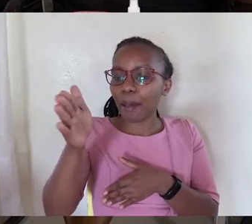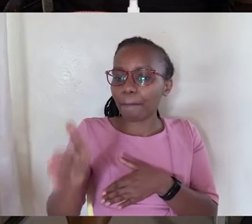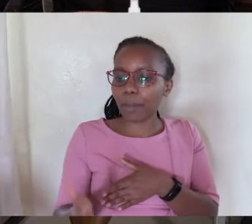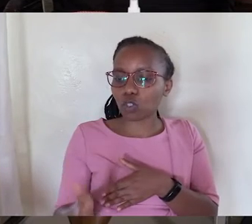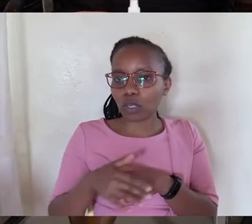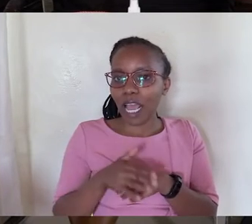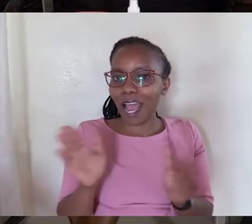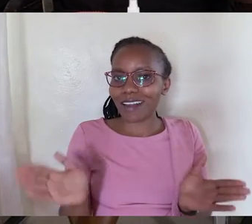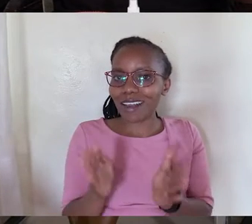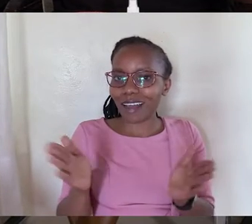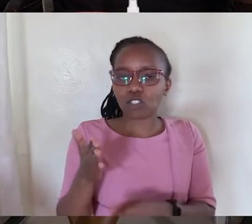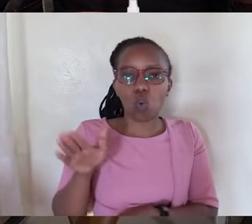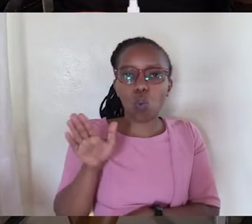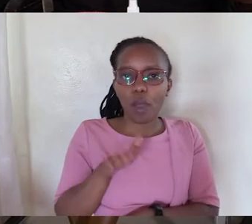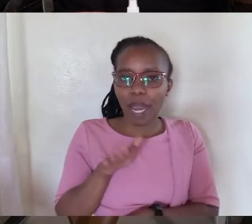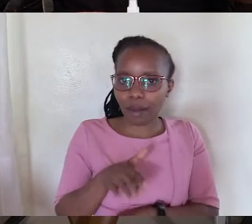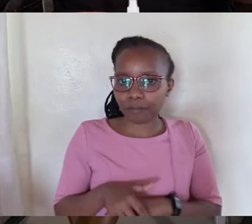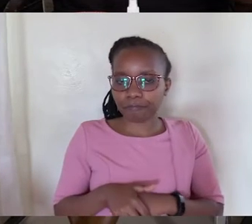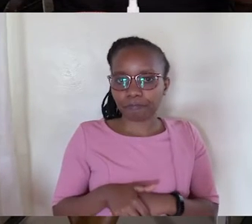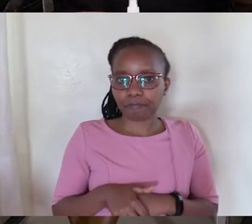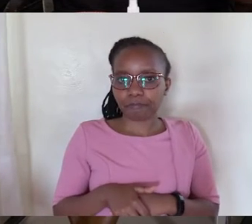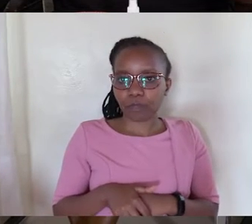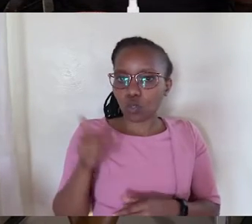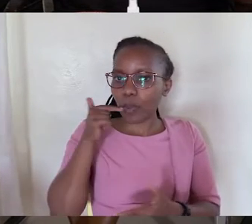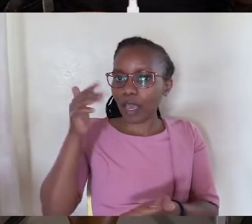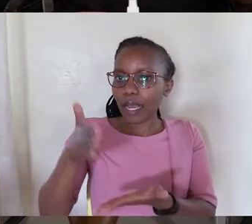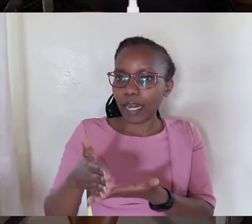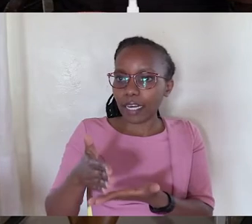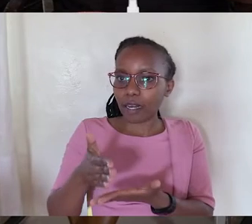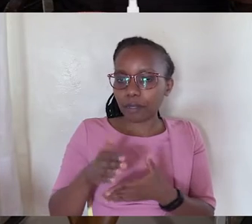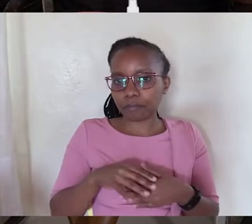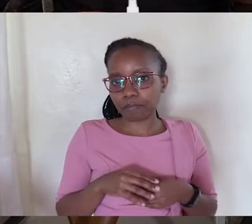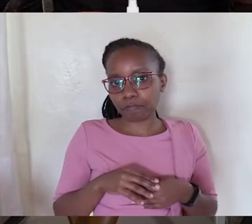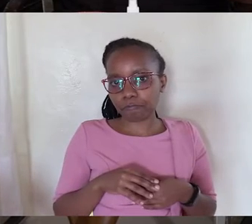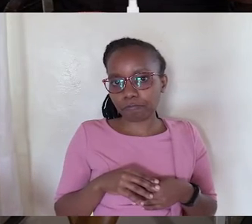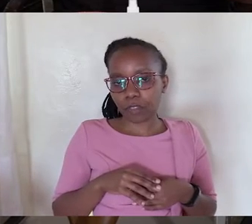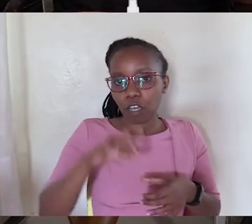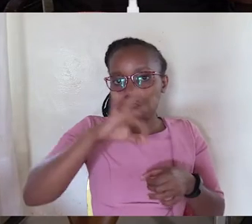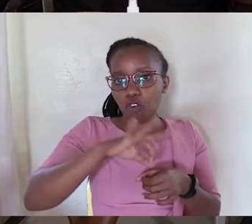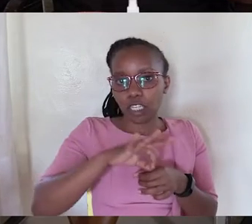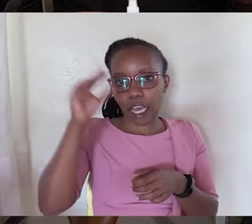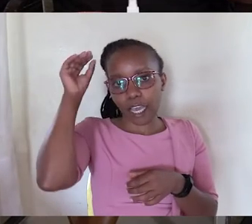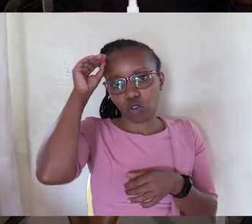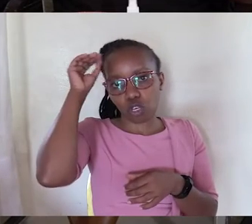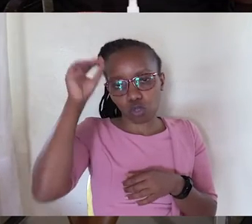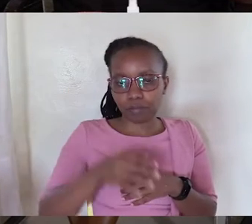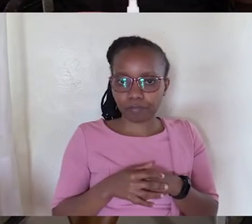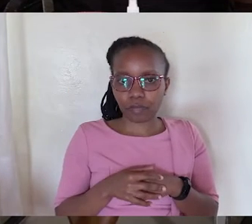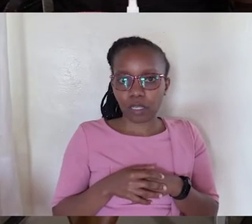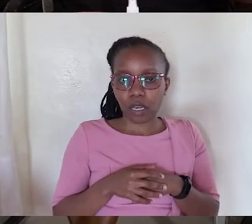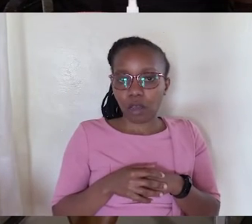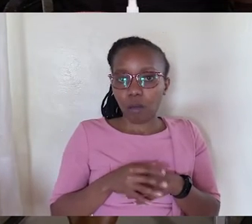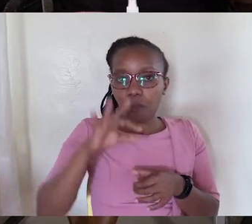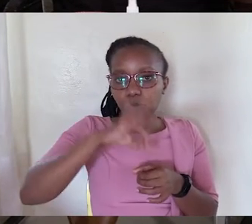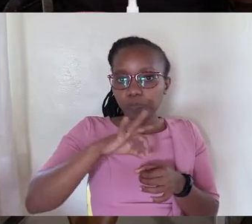we encourage more so the women to be accredited to go out and do the voter education. In the